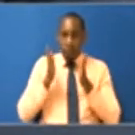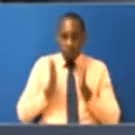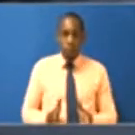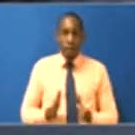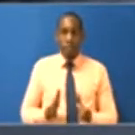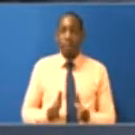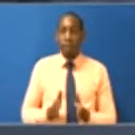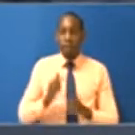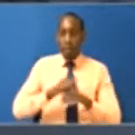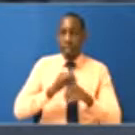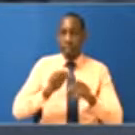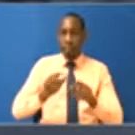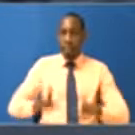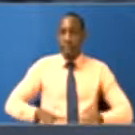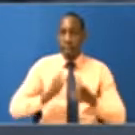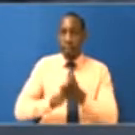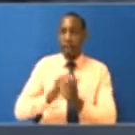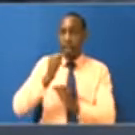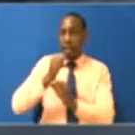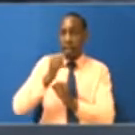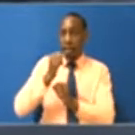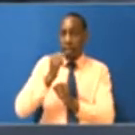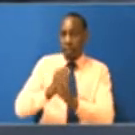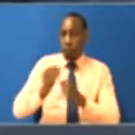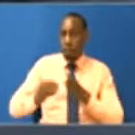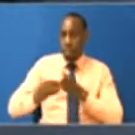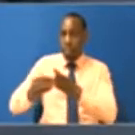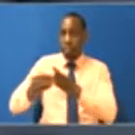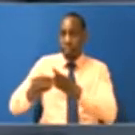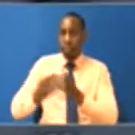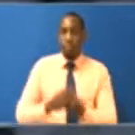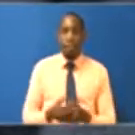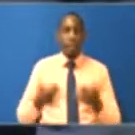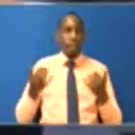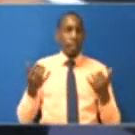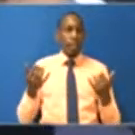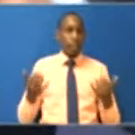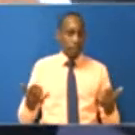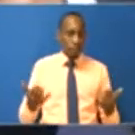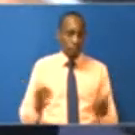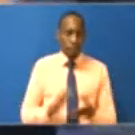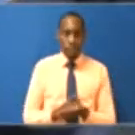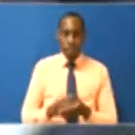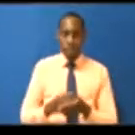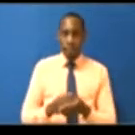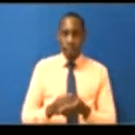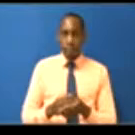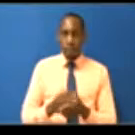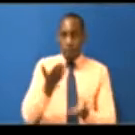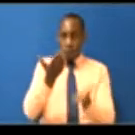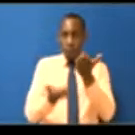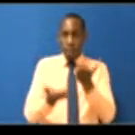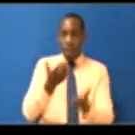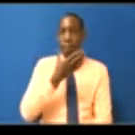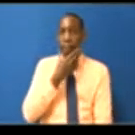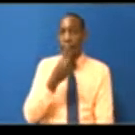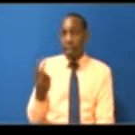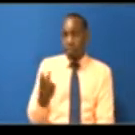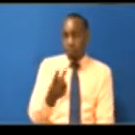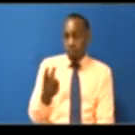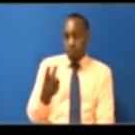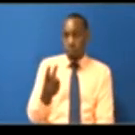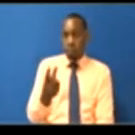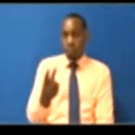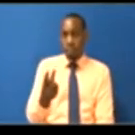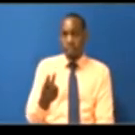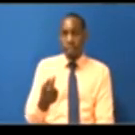being at a point in time who exercises leadership now if you look at those two gentlemen i